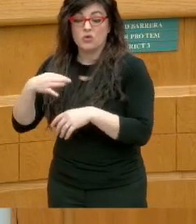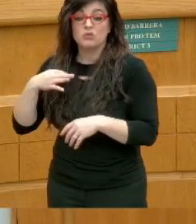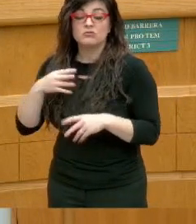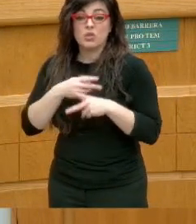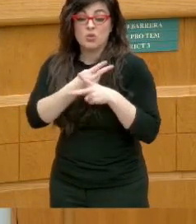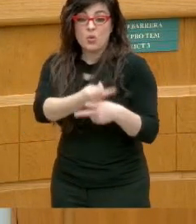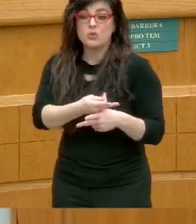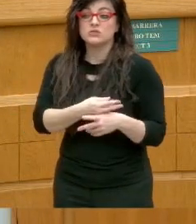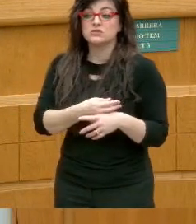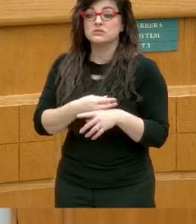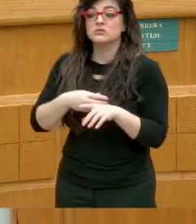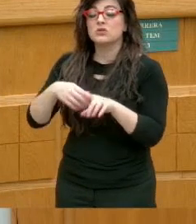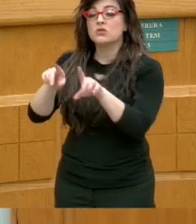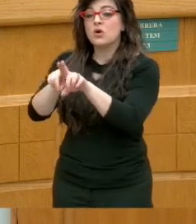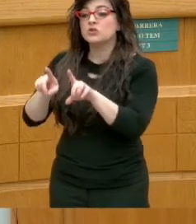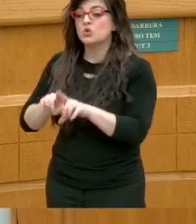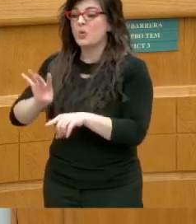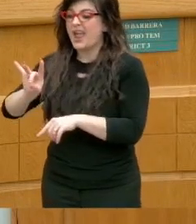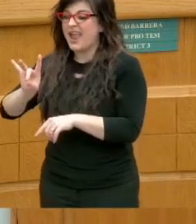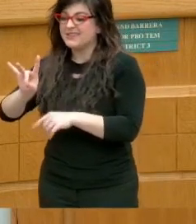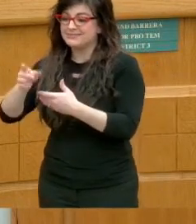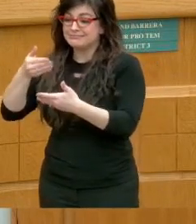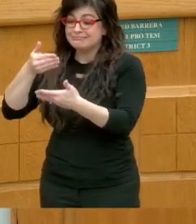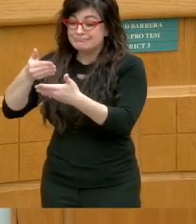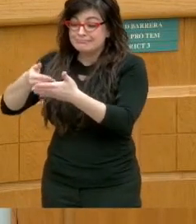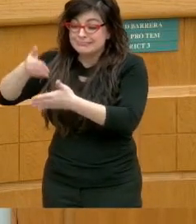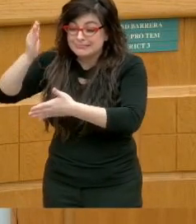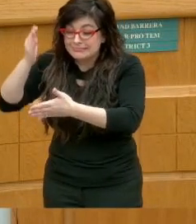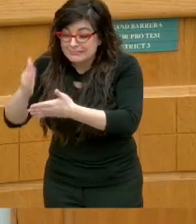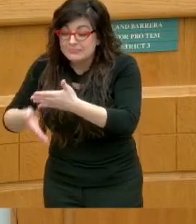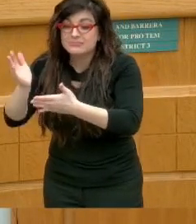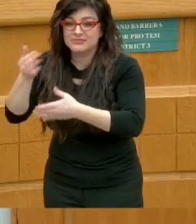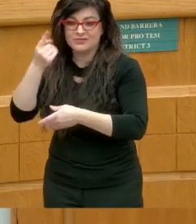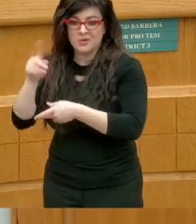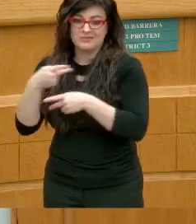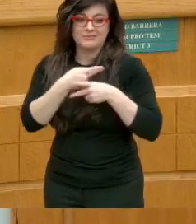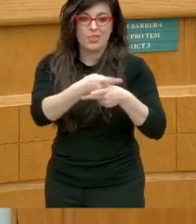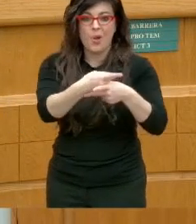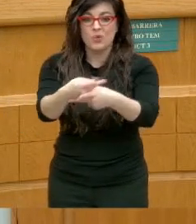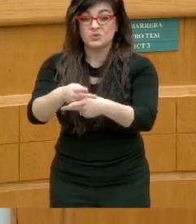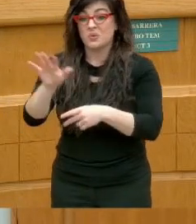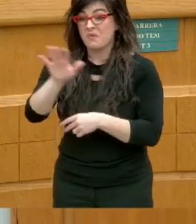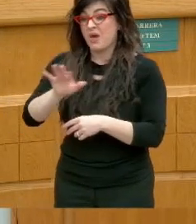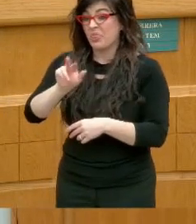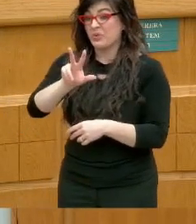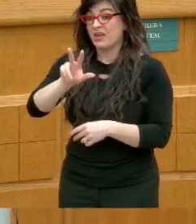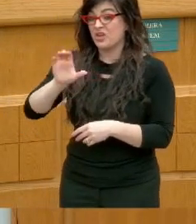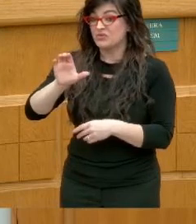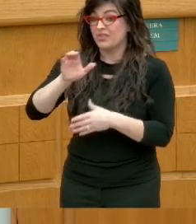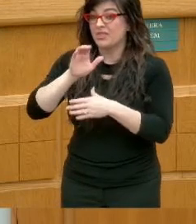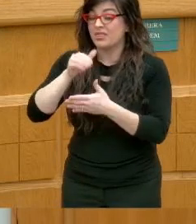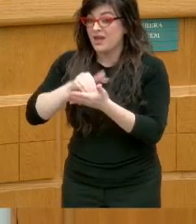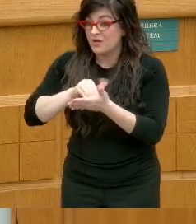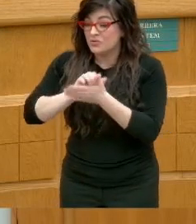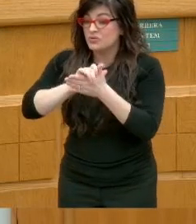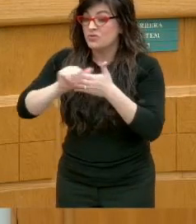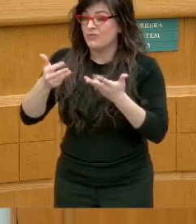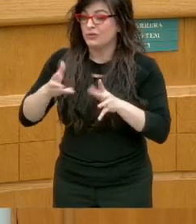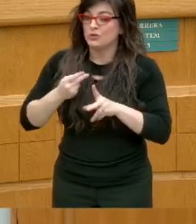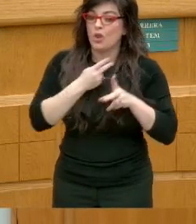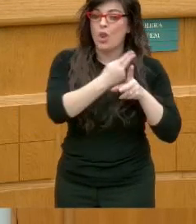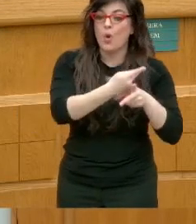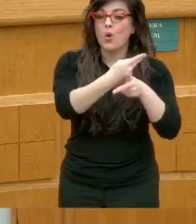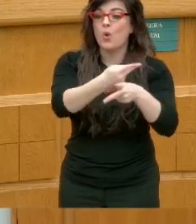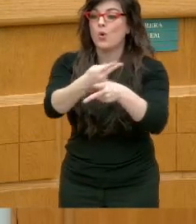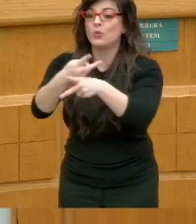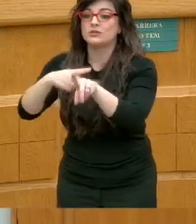about $110,000. So about $300,000 in loan assistance is either funded or close to being funded. The City Council